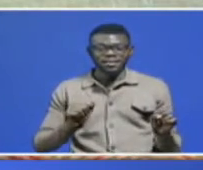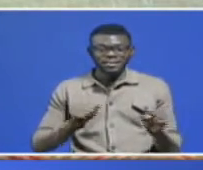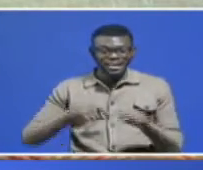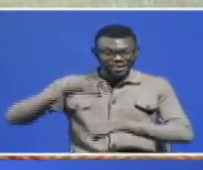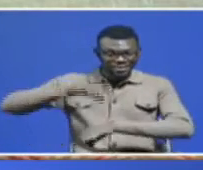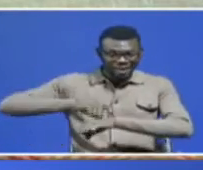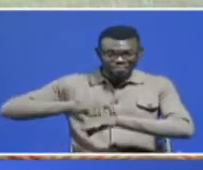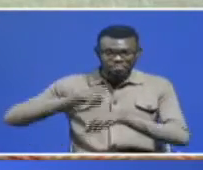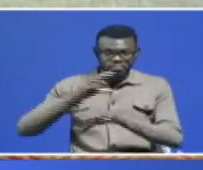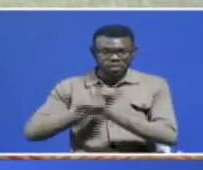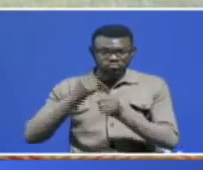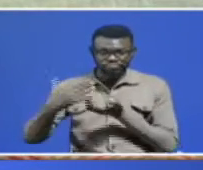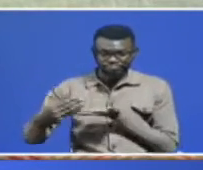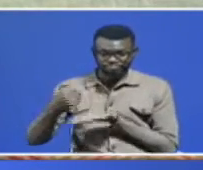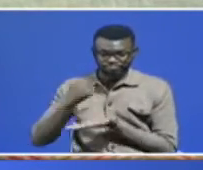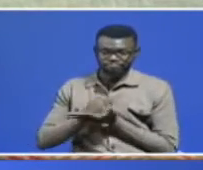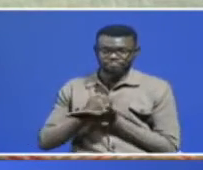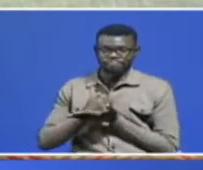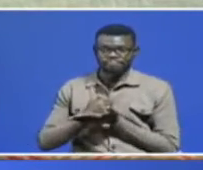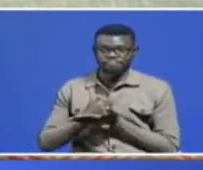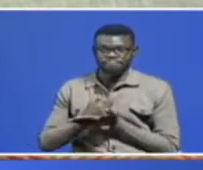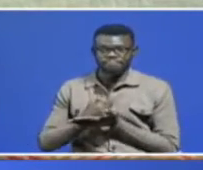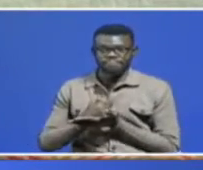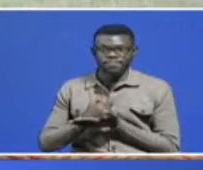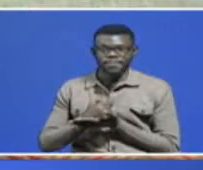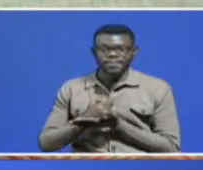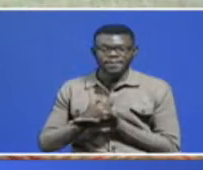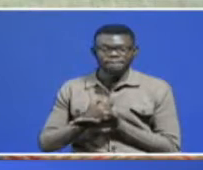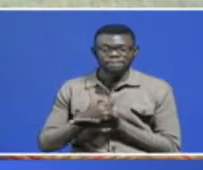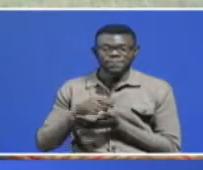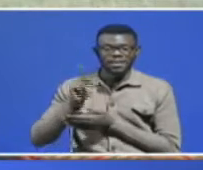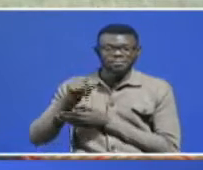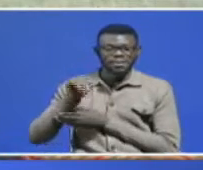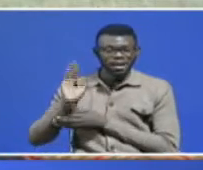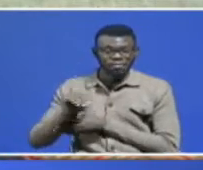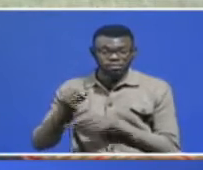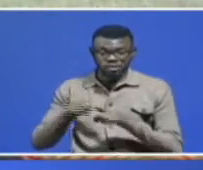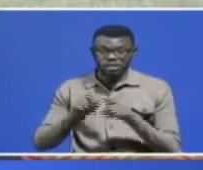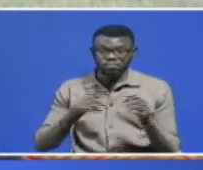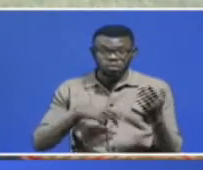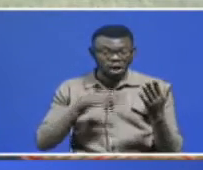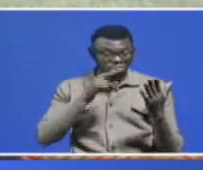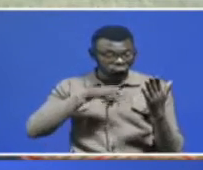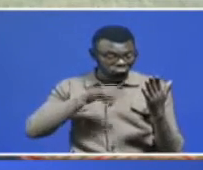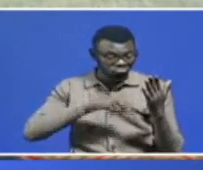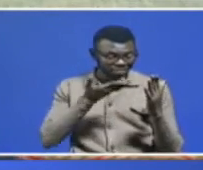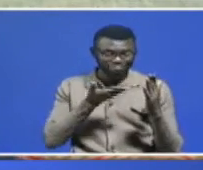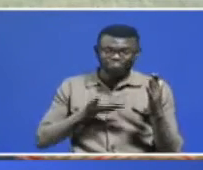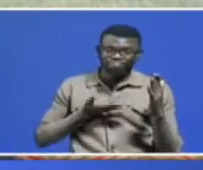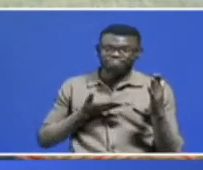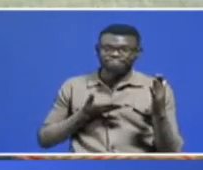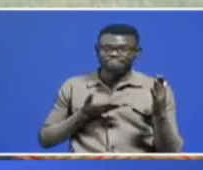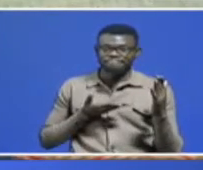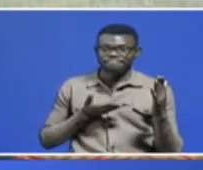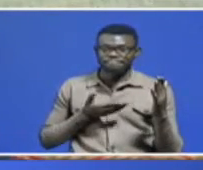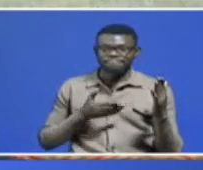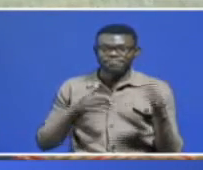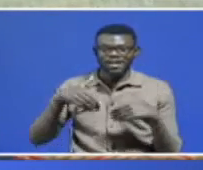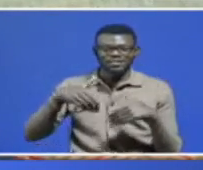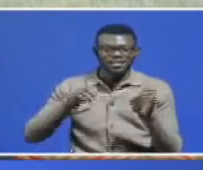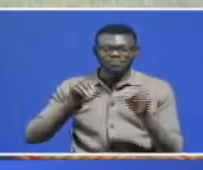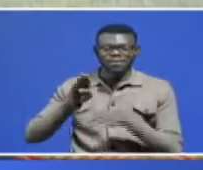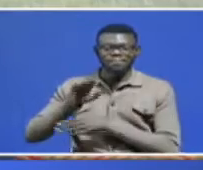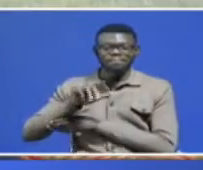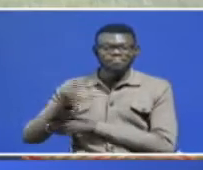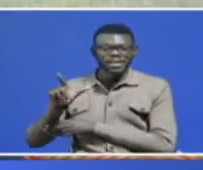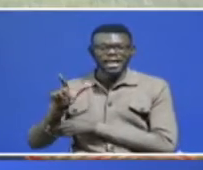the president appoints the minister, and he just doesn't have to appoint it. In fact, if you look at the provisions in this draft bill,